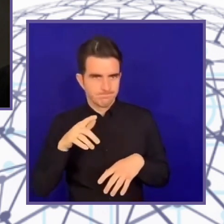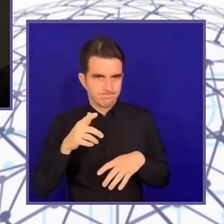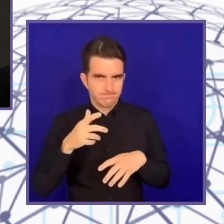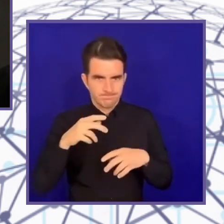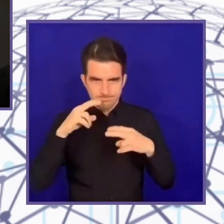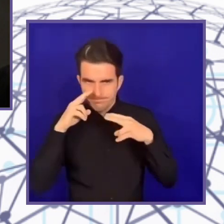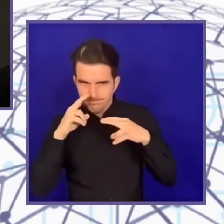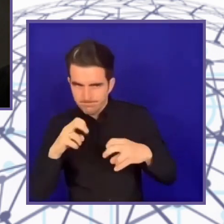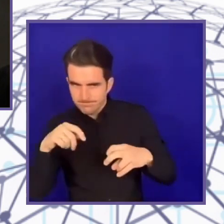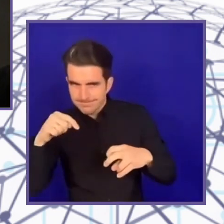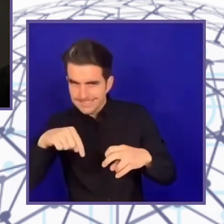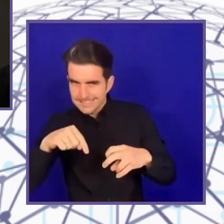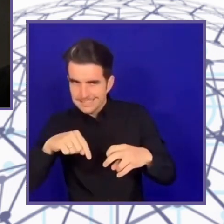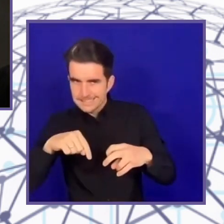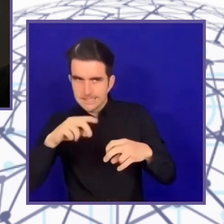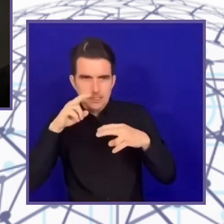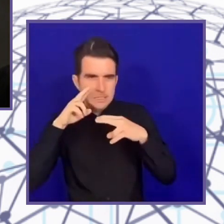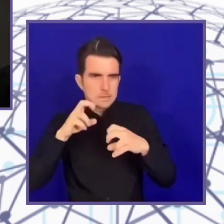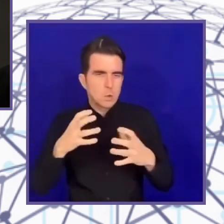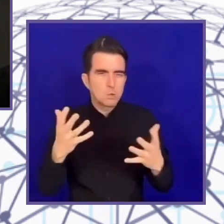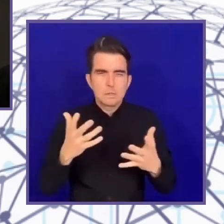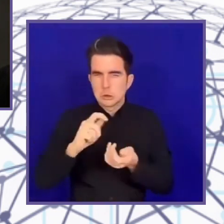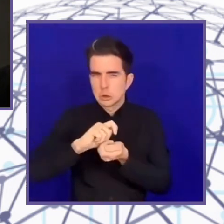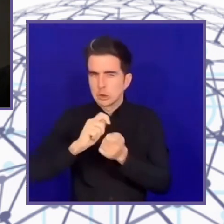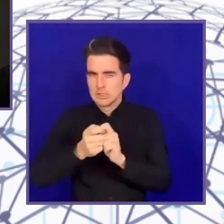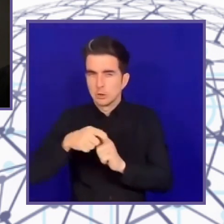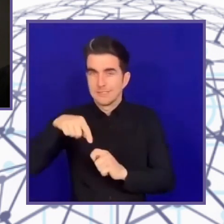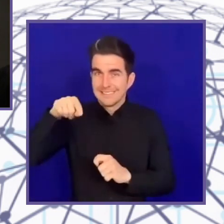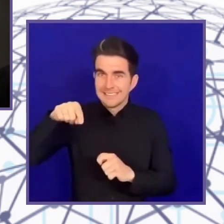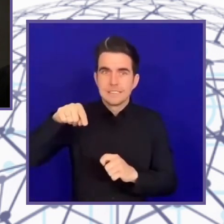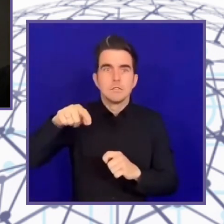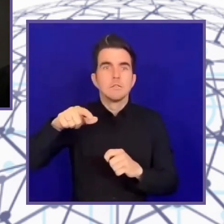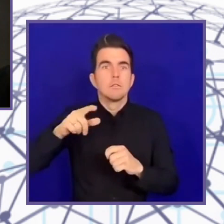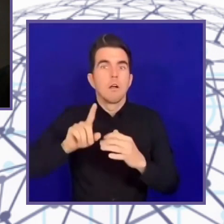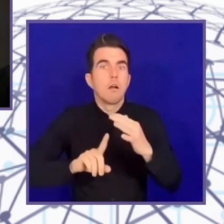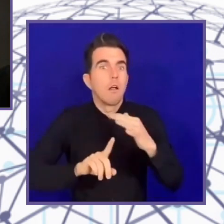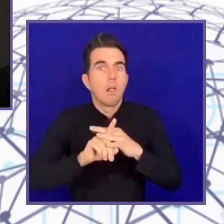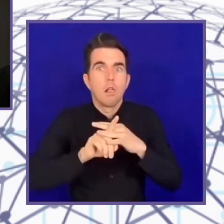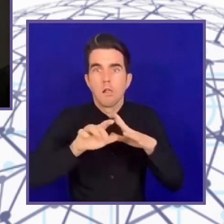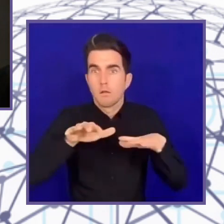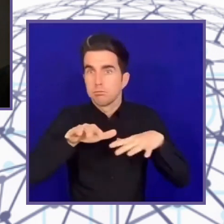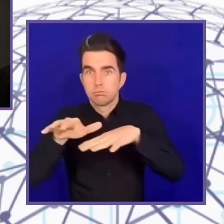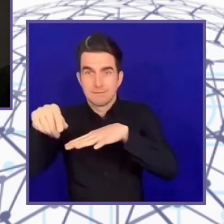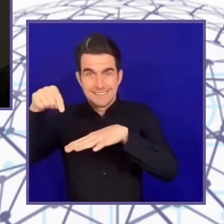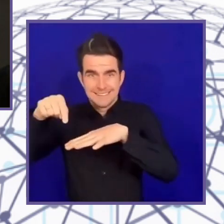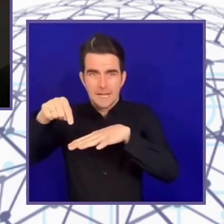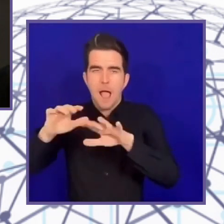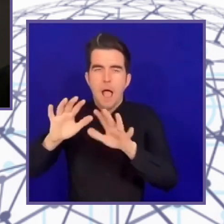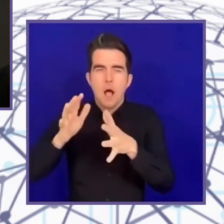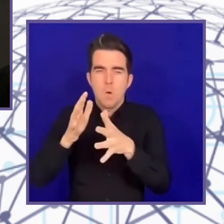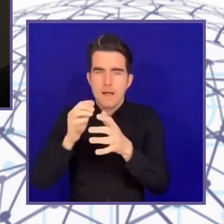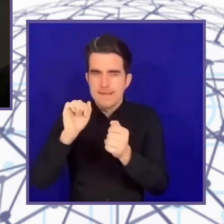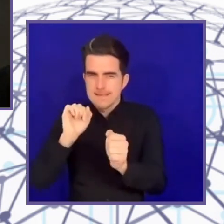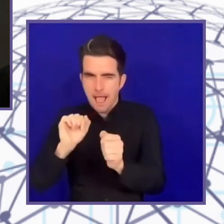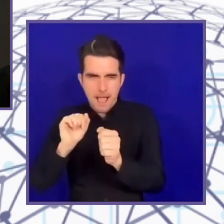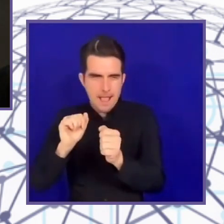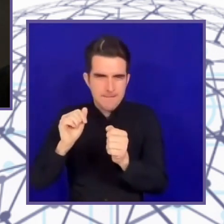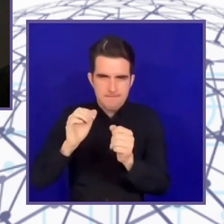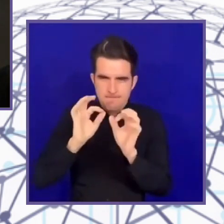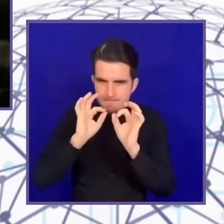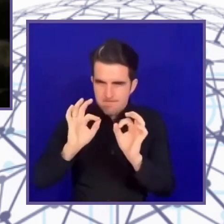we've provided a bit of support to Kylie and team on thinking about what happens next. We want to follow the box and learn what happens to it. So there's research and